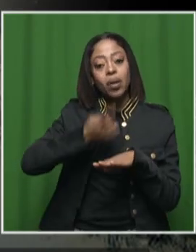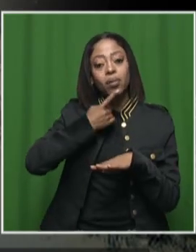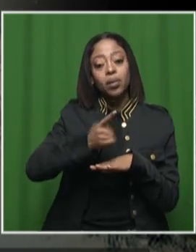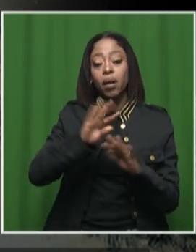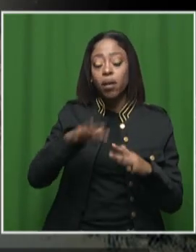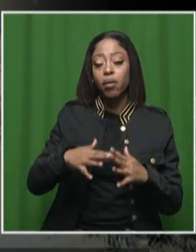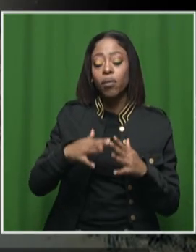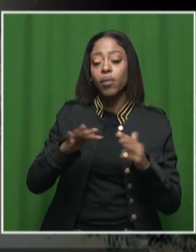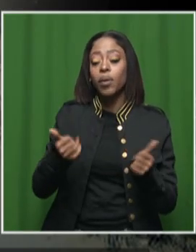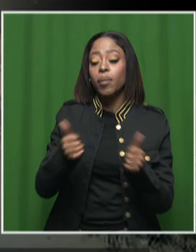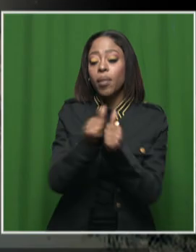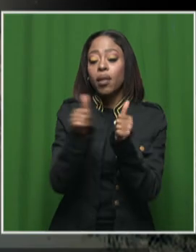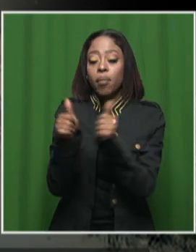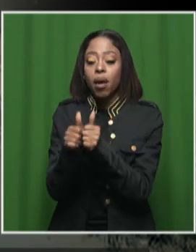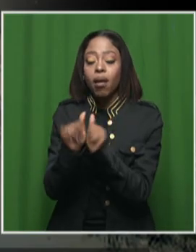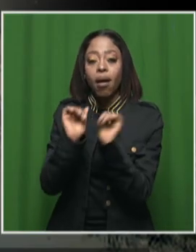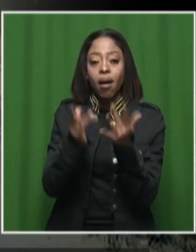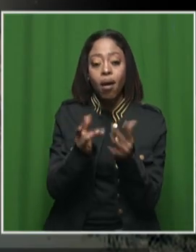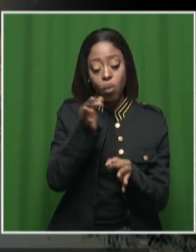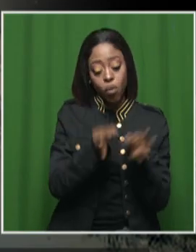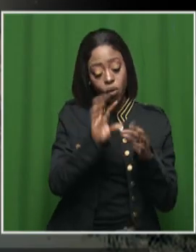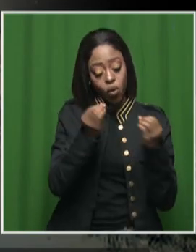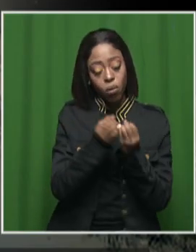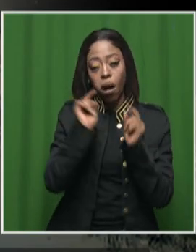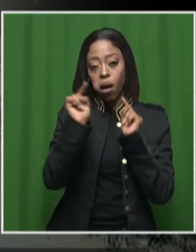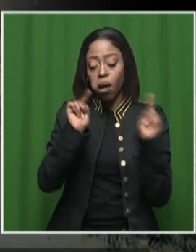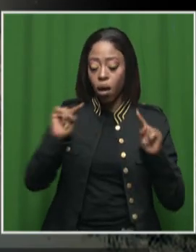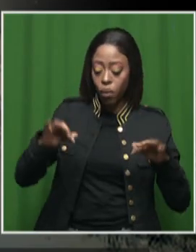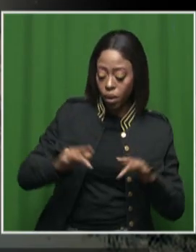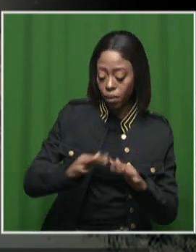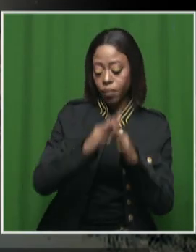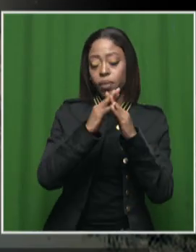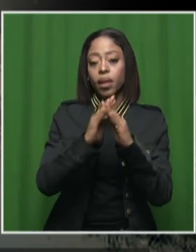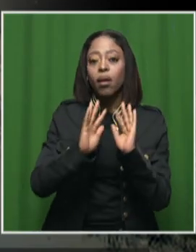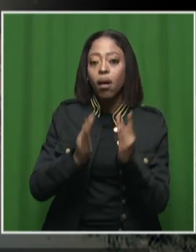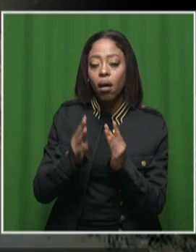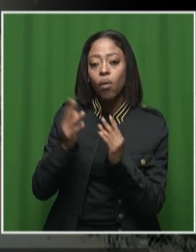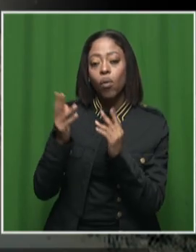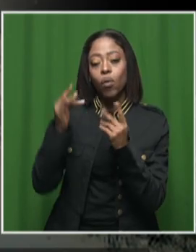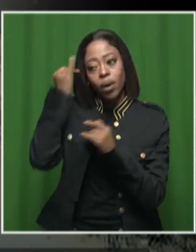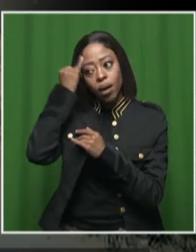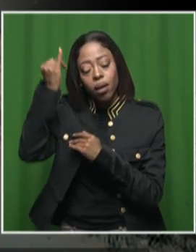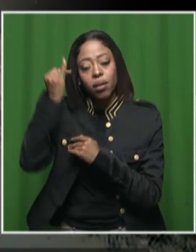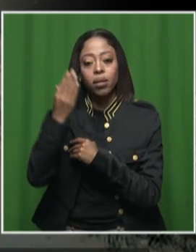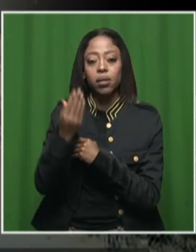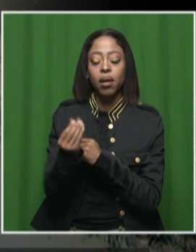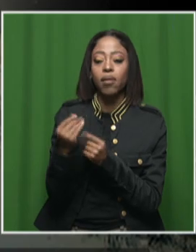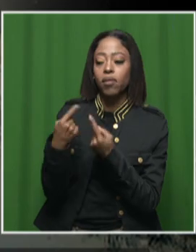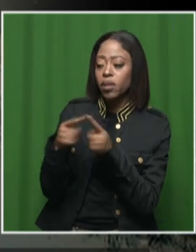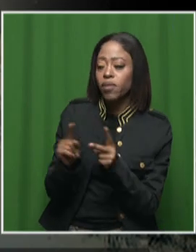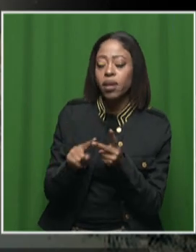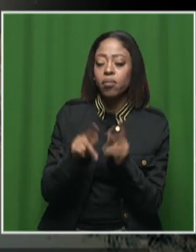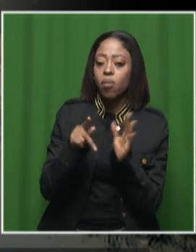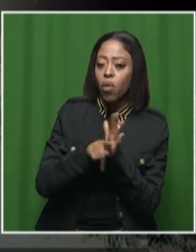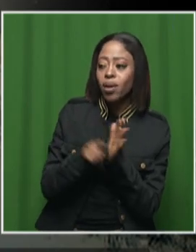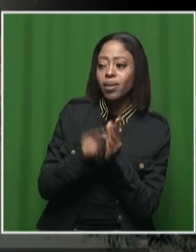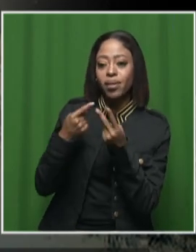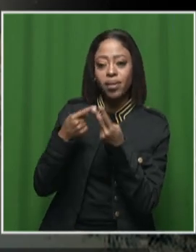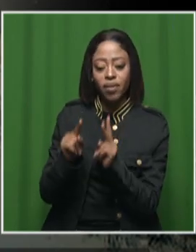together different political parties with different views. And also that filters into society as a whole,